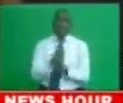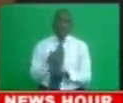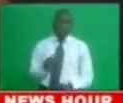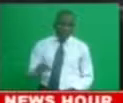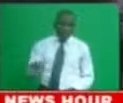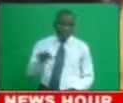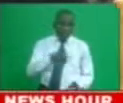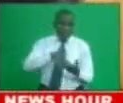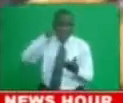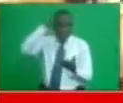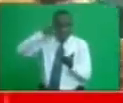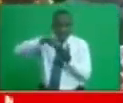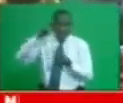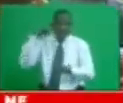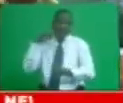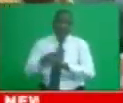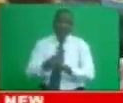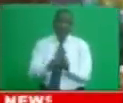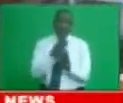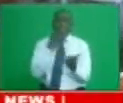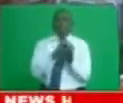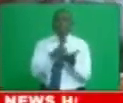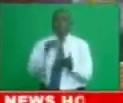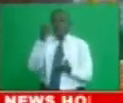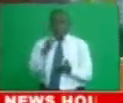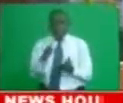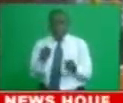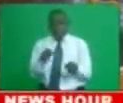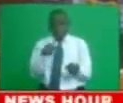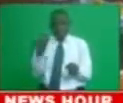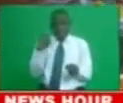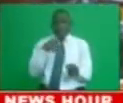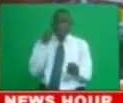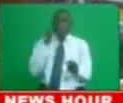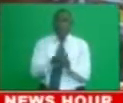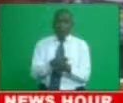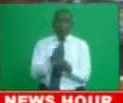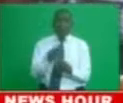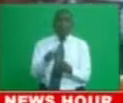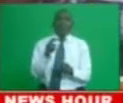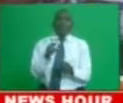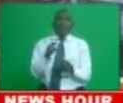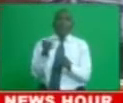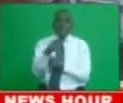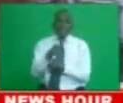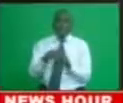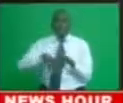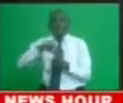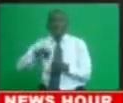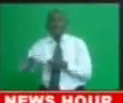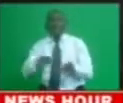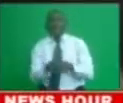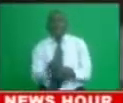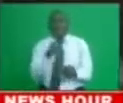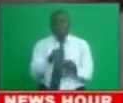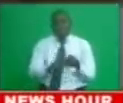all learn hard, be good students, and then as I promised you, we'll set a date for the flute concert. The